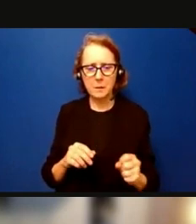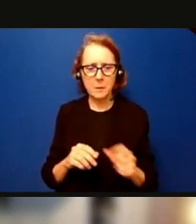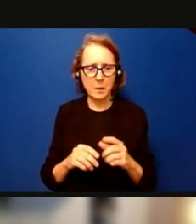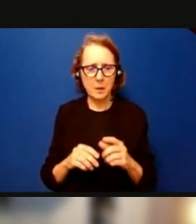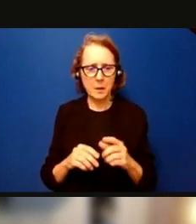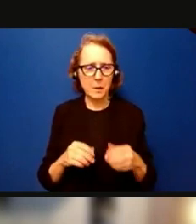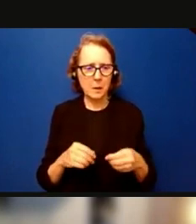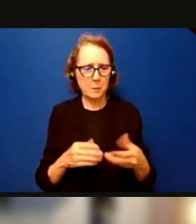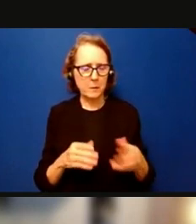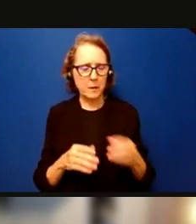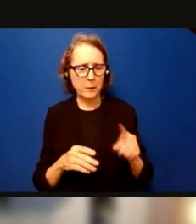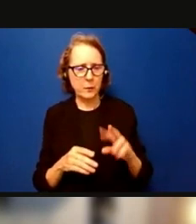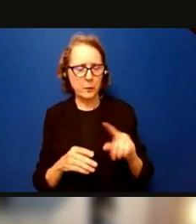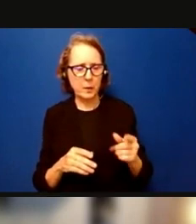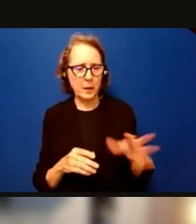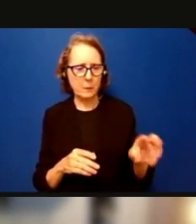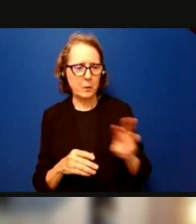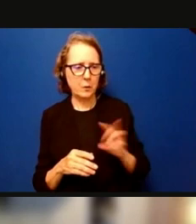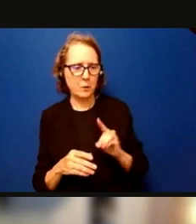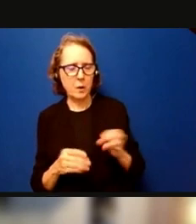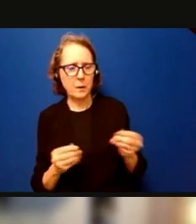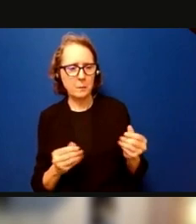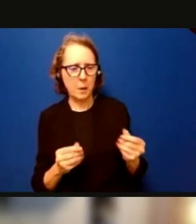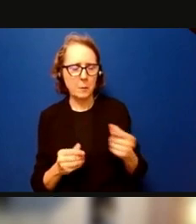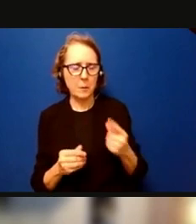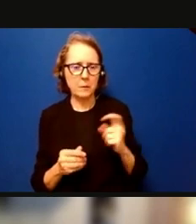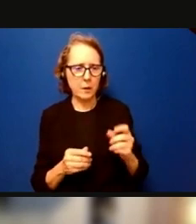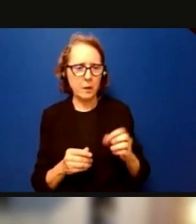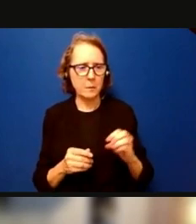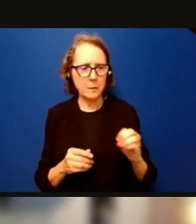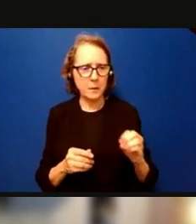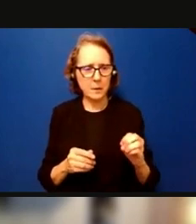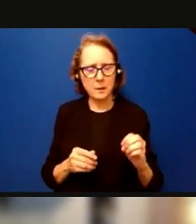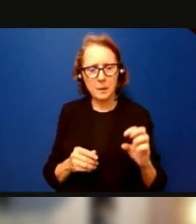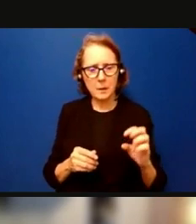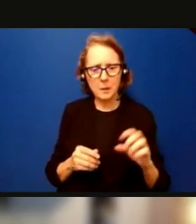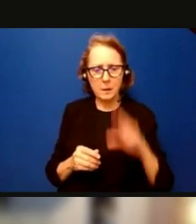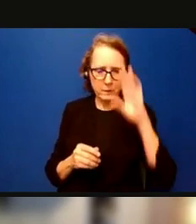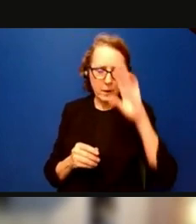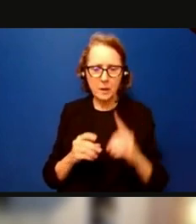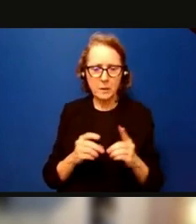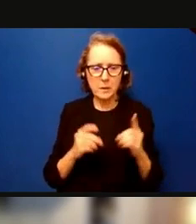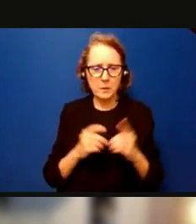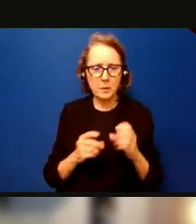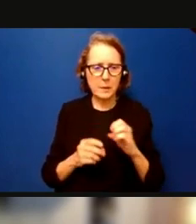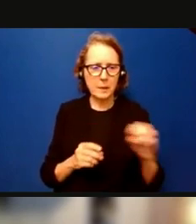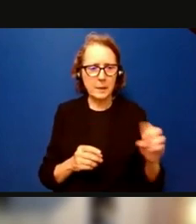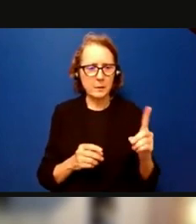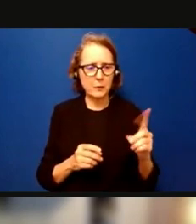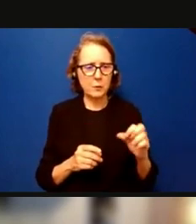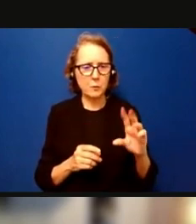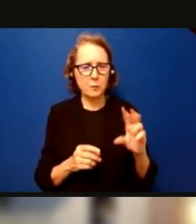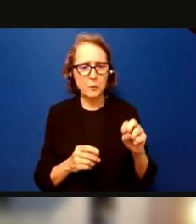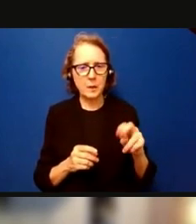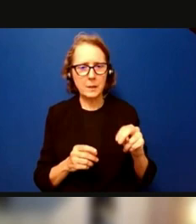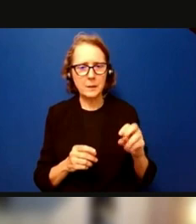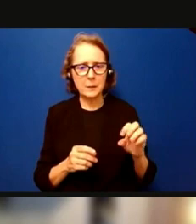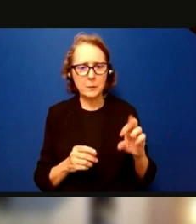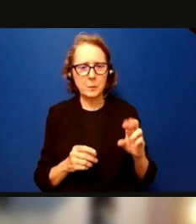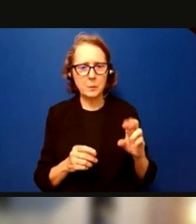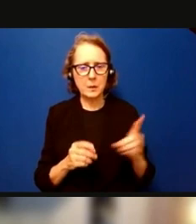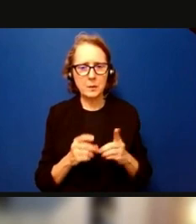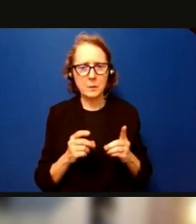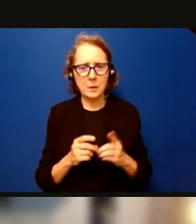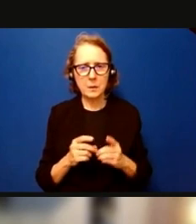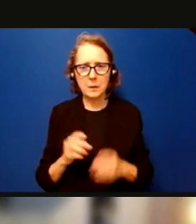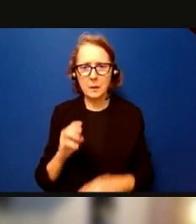Fire District Number 1, East Salem Sewer and Drainage District. Mayor Pro Tem Hoy. Aye.